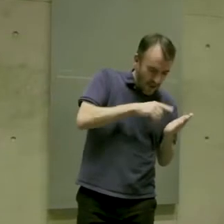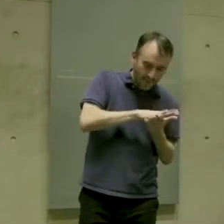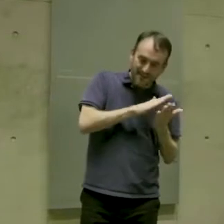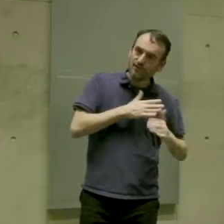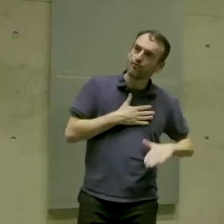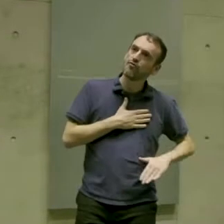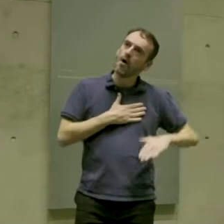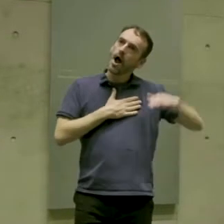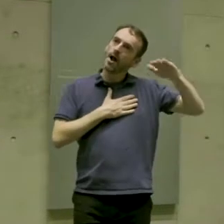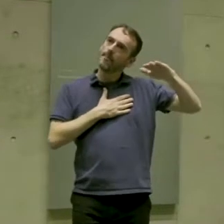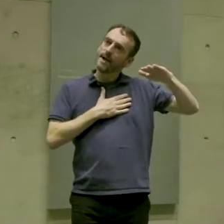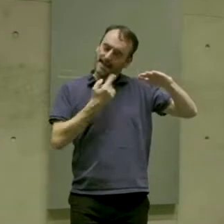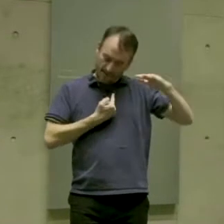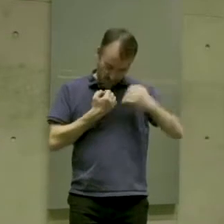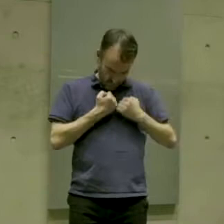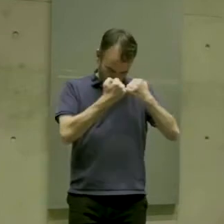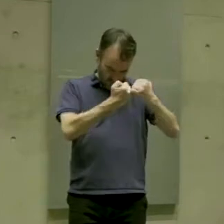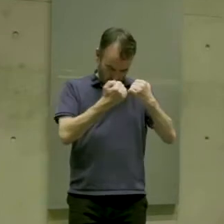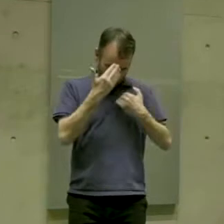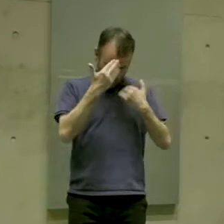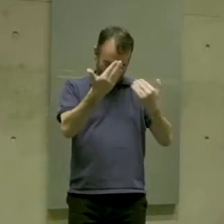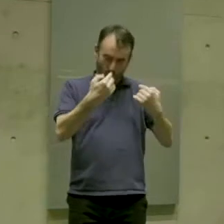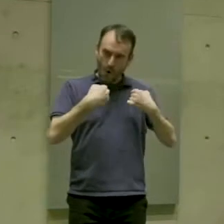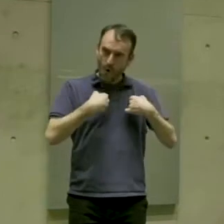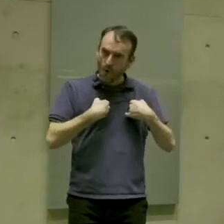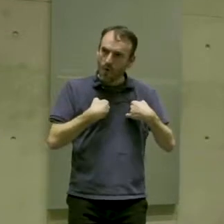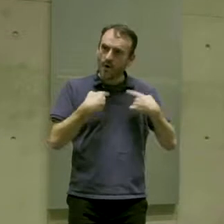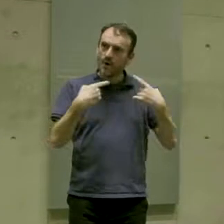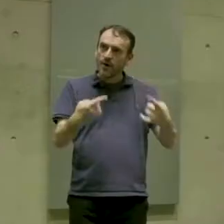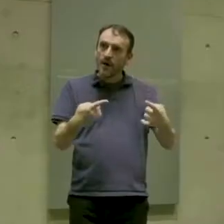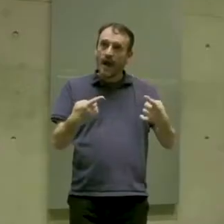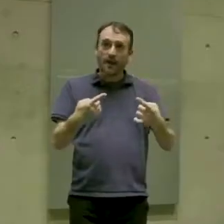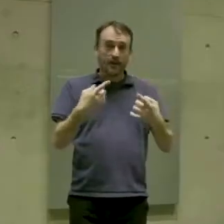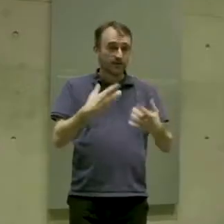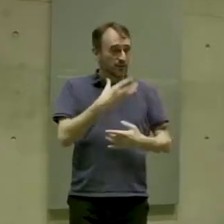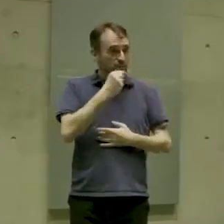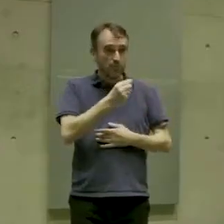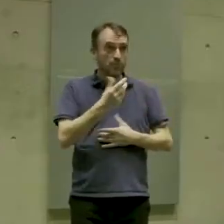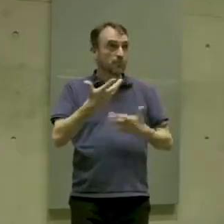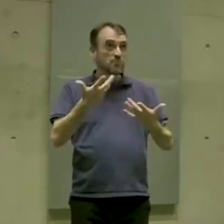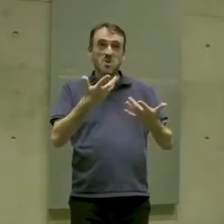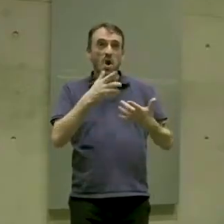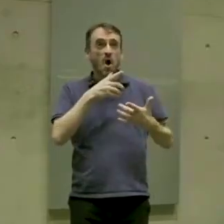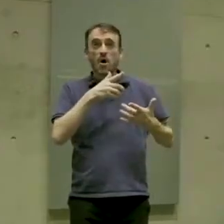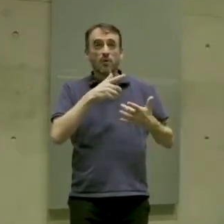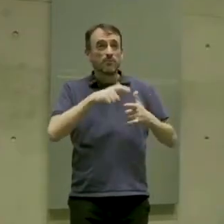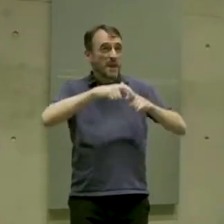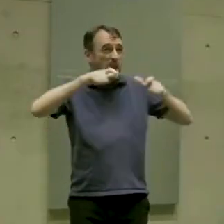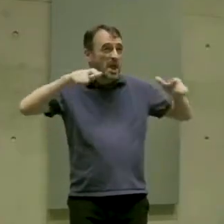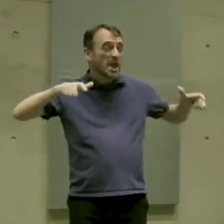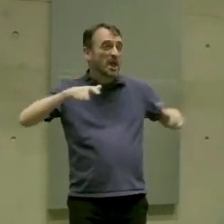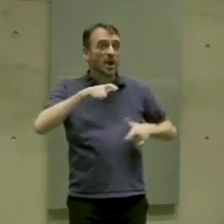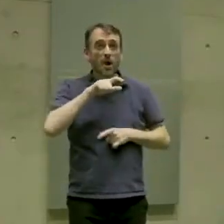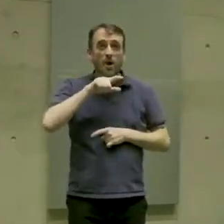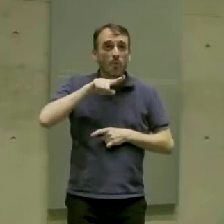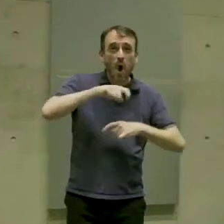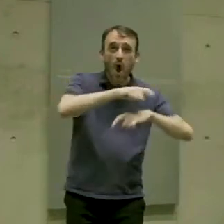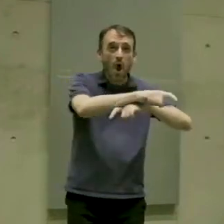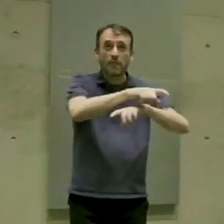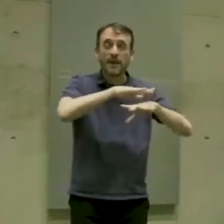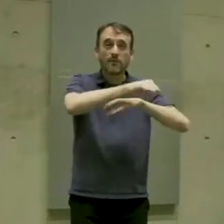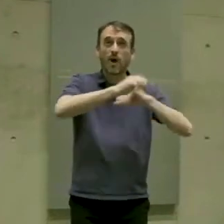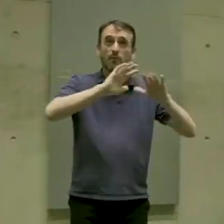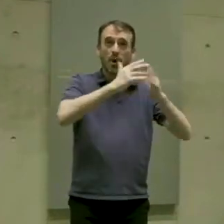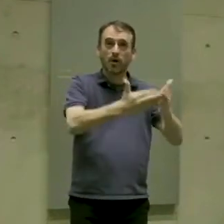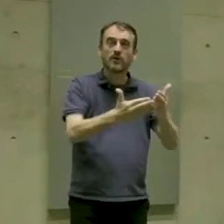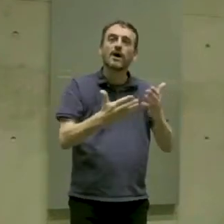yourself and what it might be like if giant tapeworms took over the world. But Gothic fiction is a pretty big part of it.